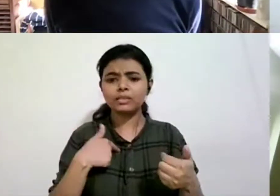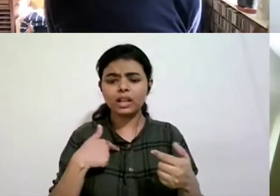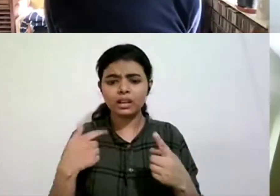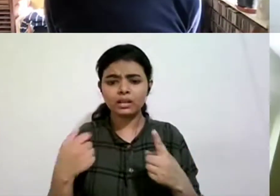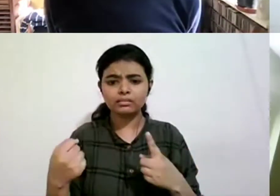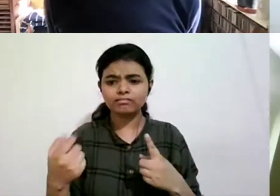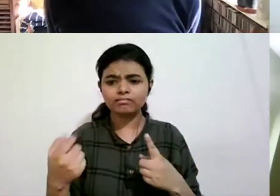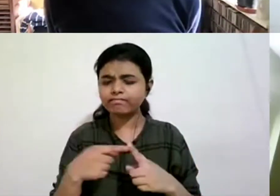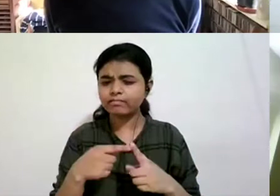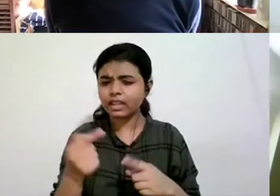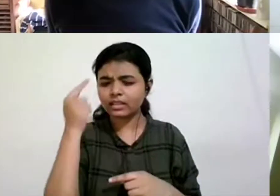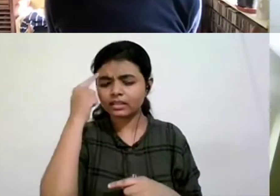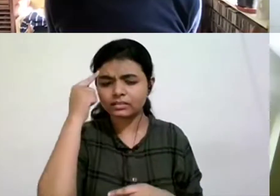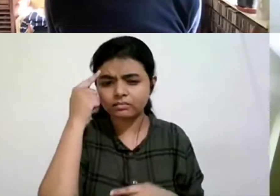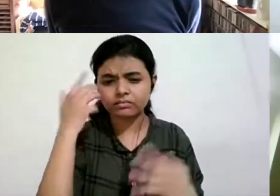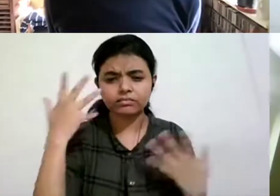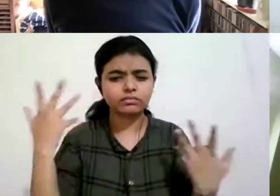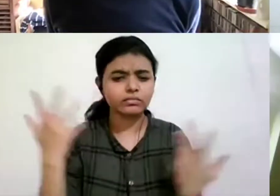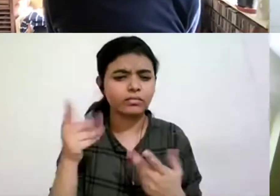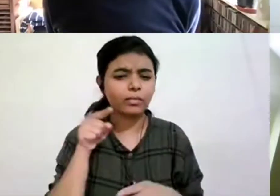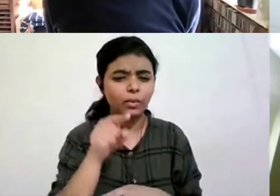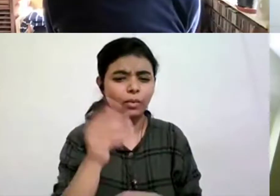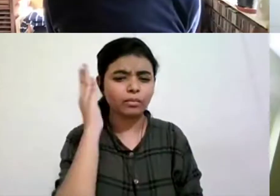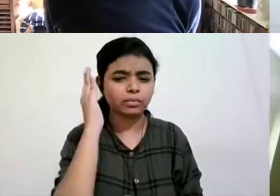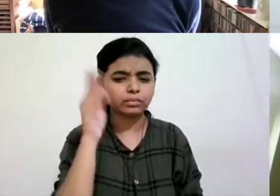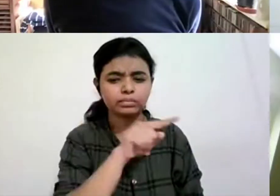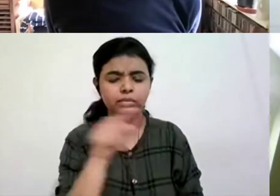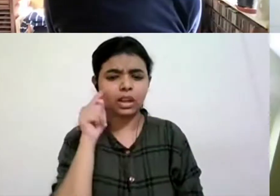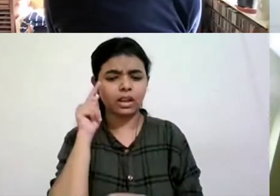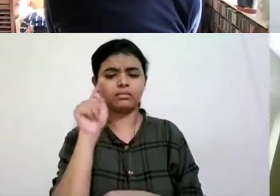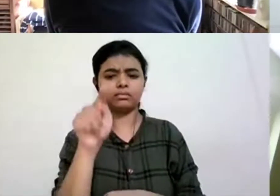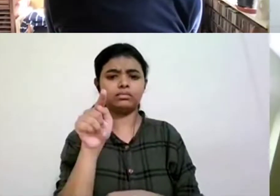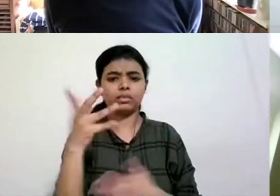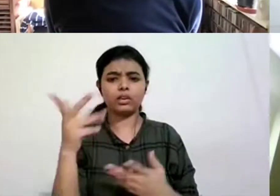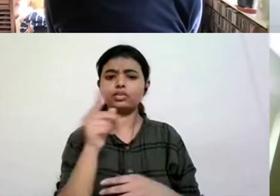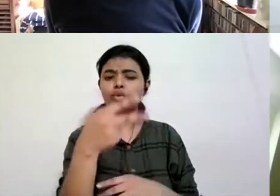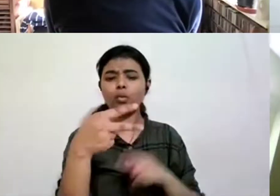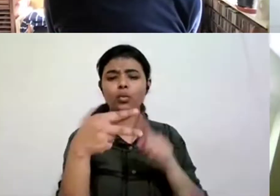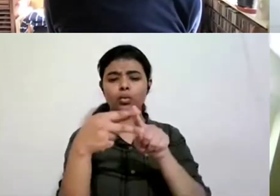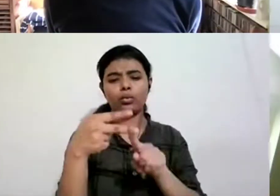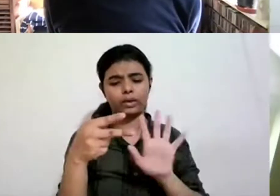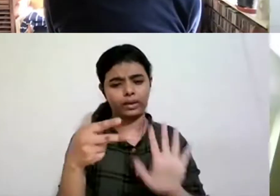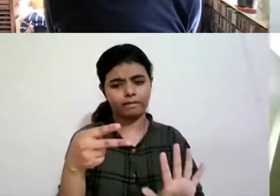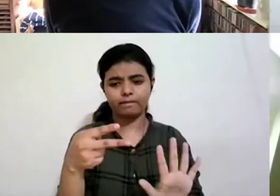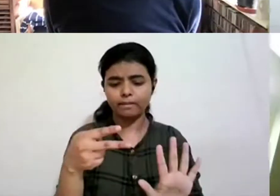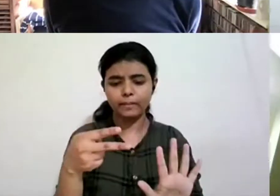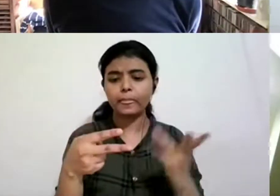the course of your talk were two statements.